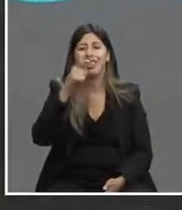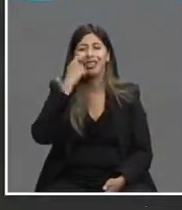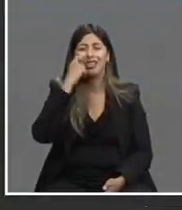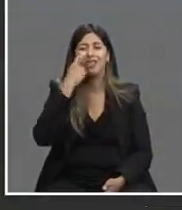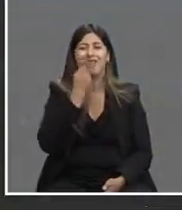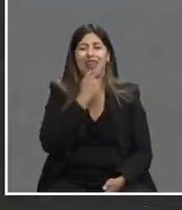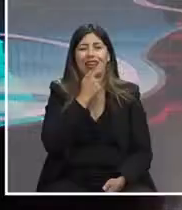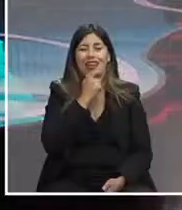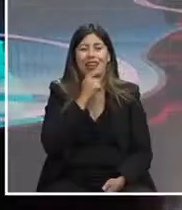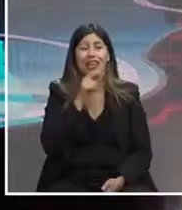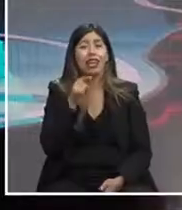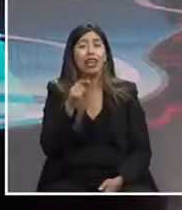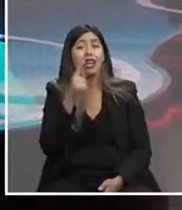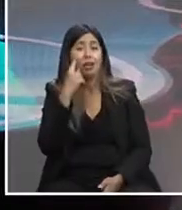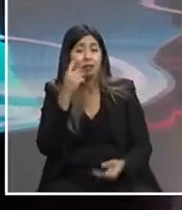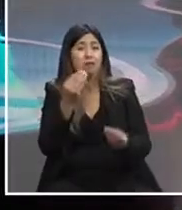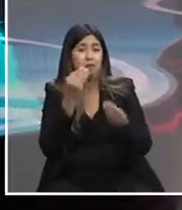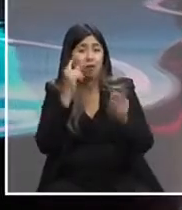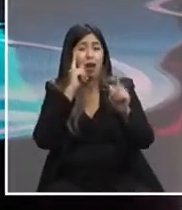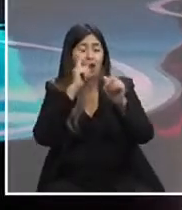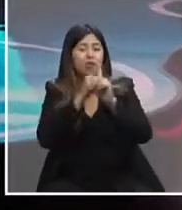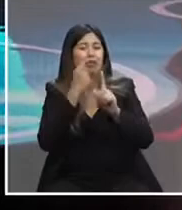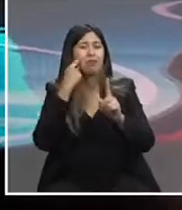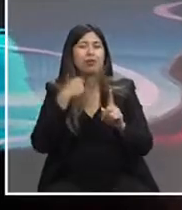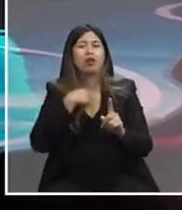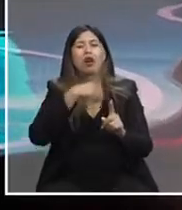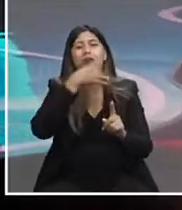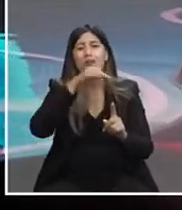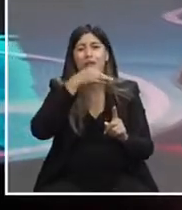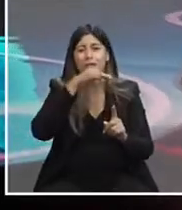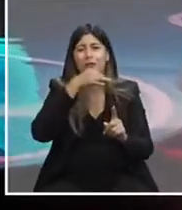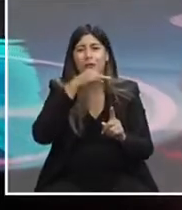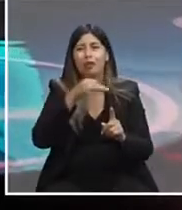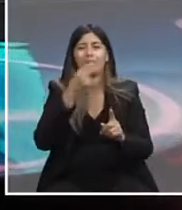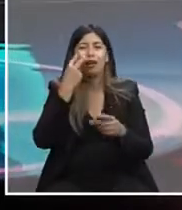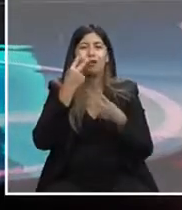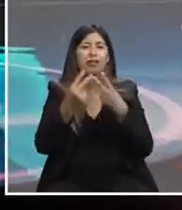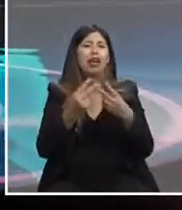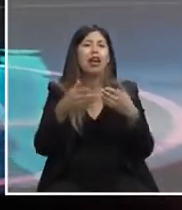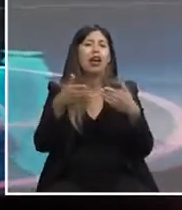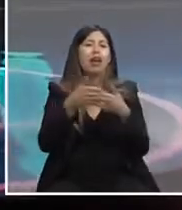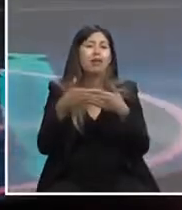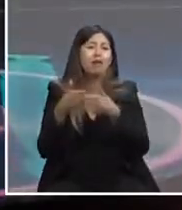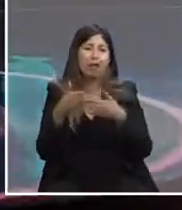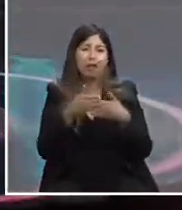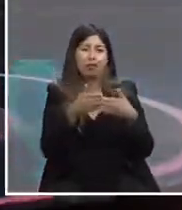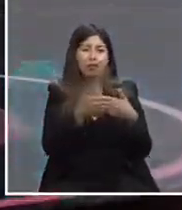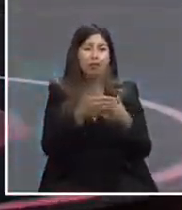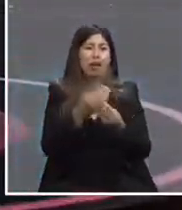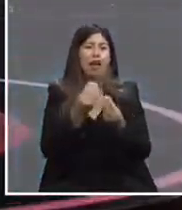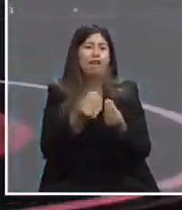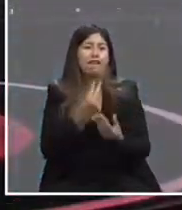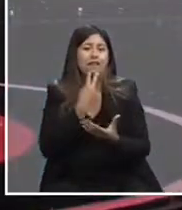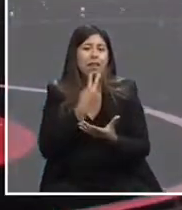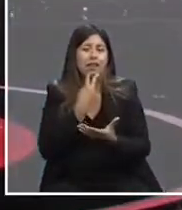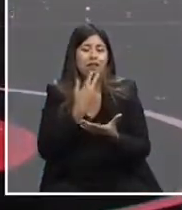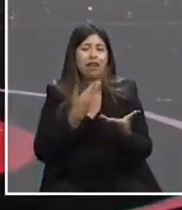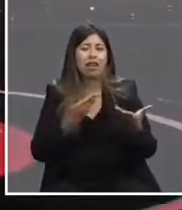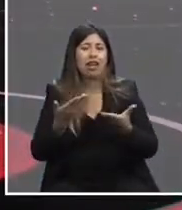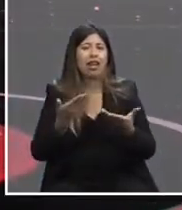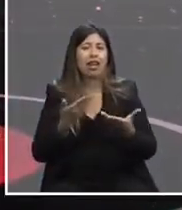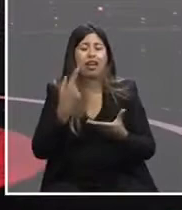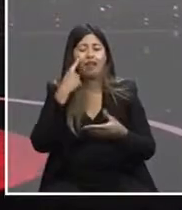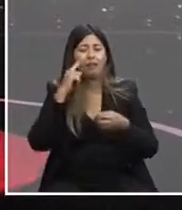together. And to do that, we'll tackle 9 points. But to do that, we have to go back a long way.